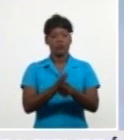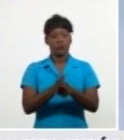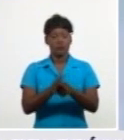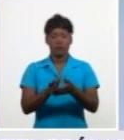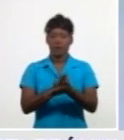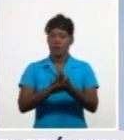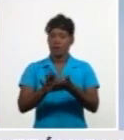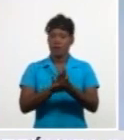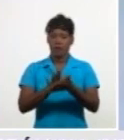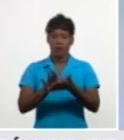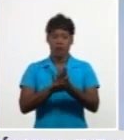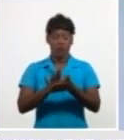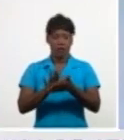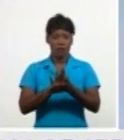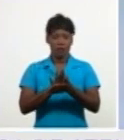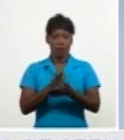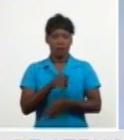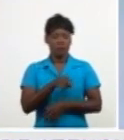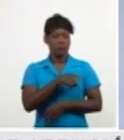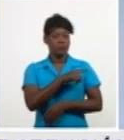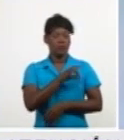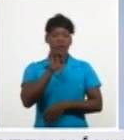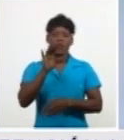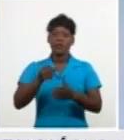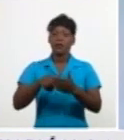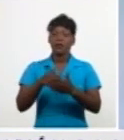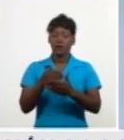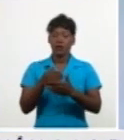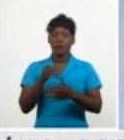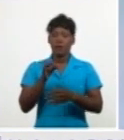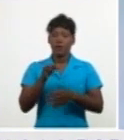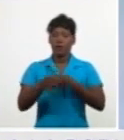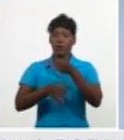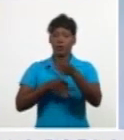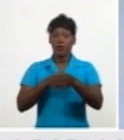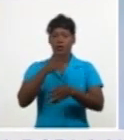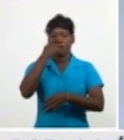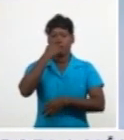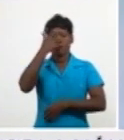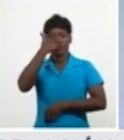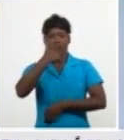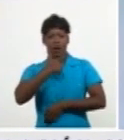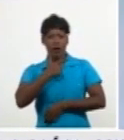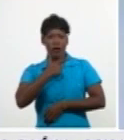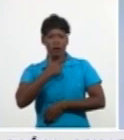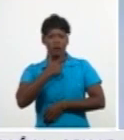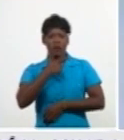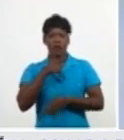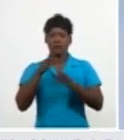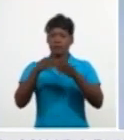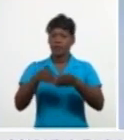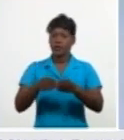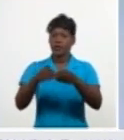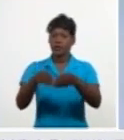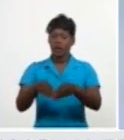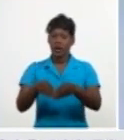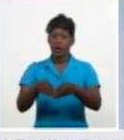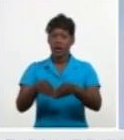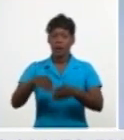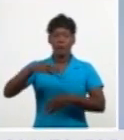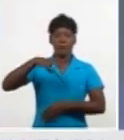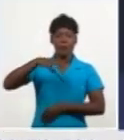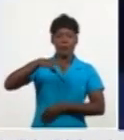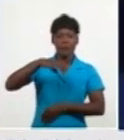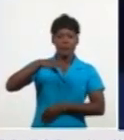And I am referring to Ciego de Ávila, Granma, Pinar del Río, Mayabeque, Villa